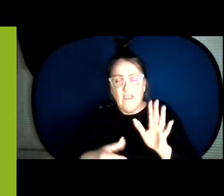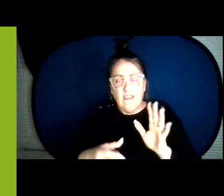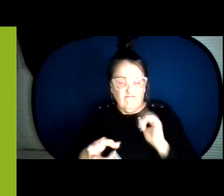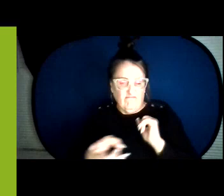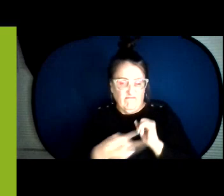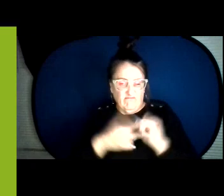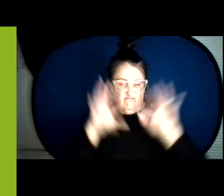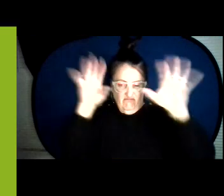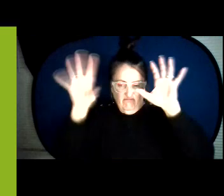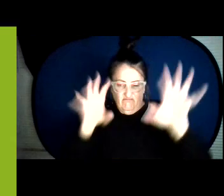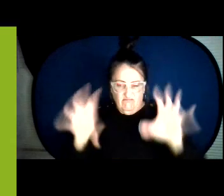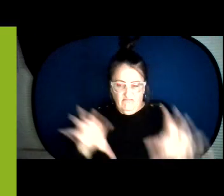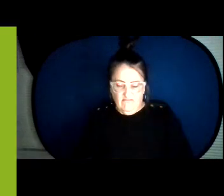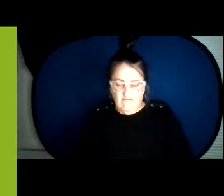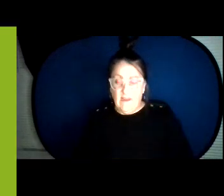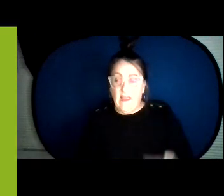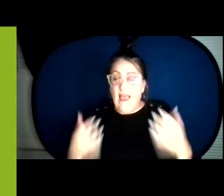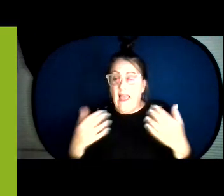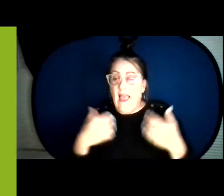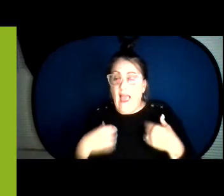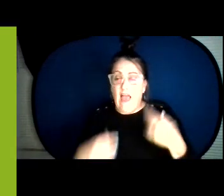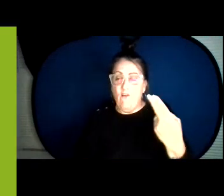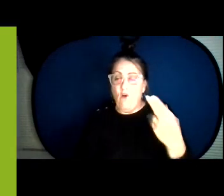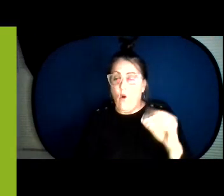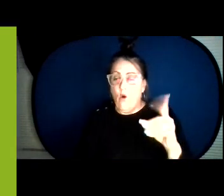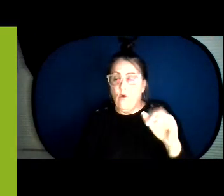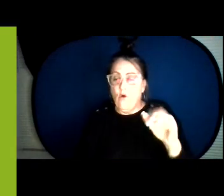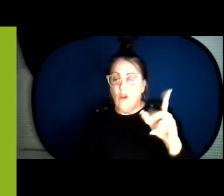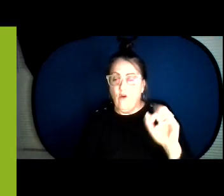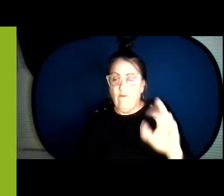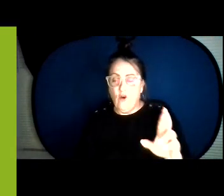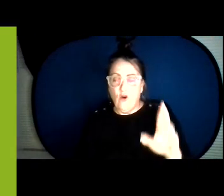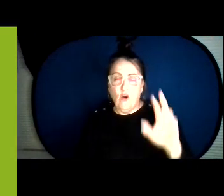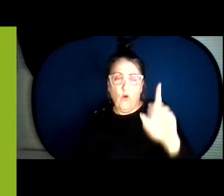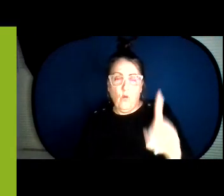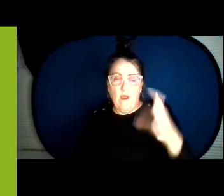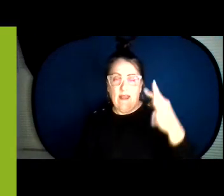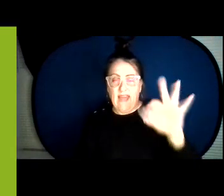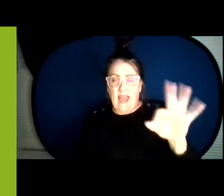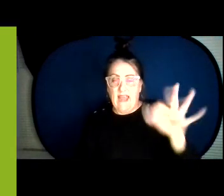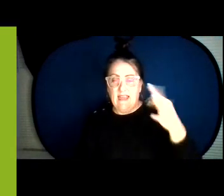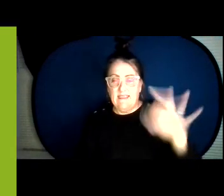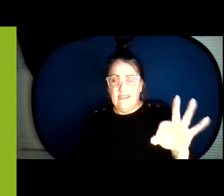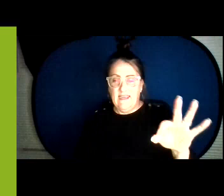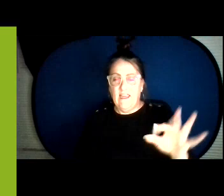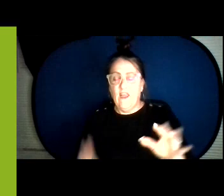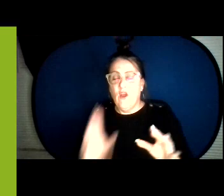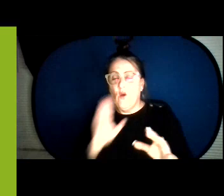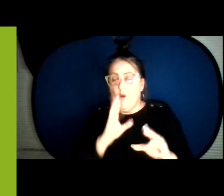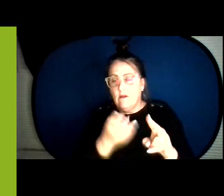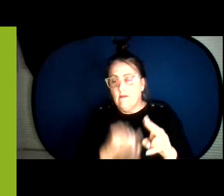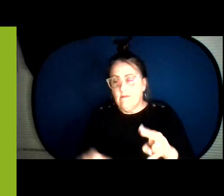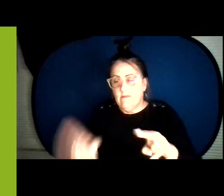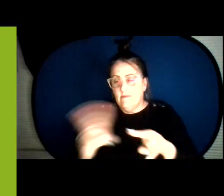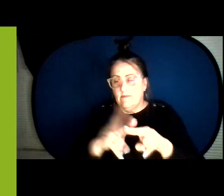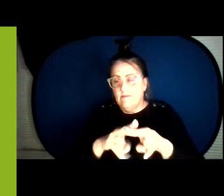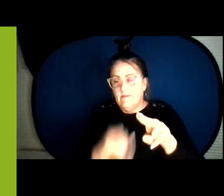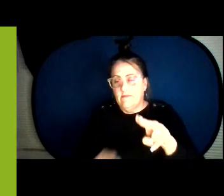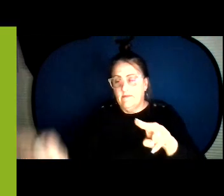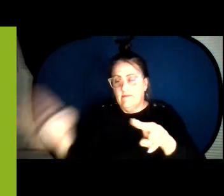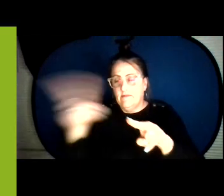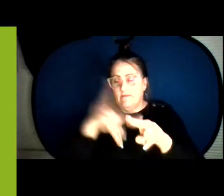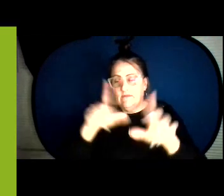have 119 sites in holdover status. This number may continue to increase as leases expire and